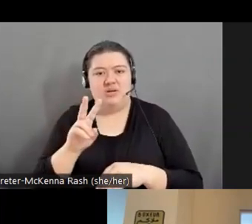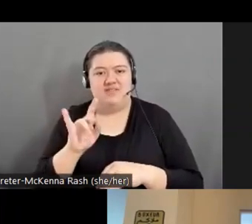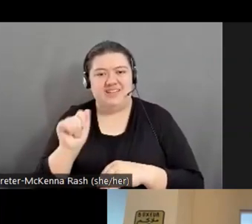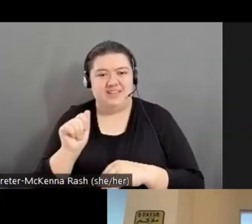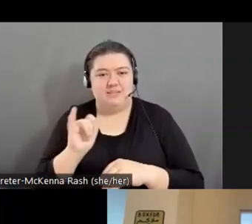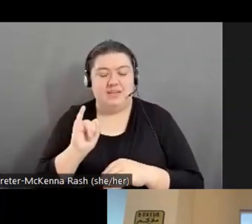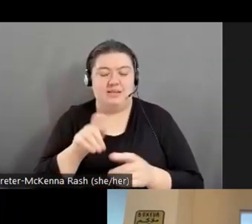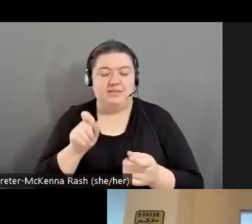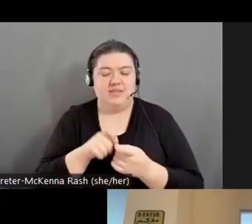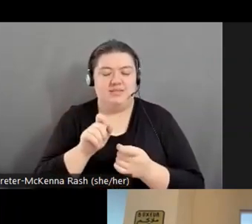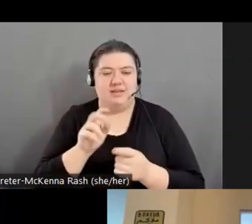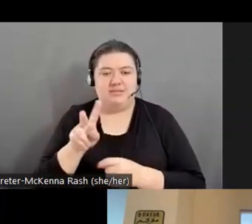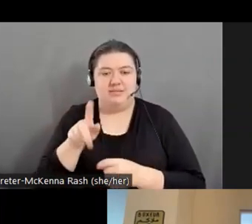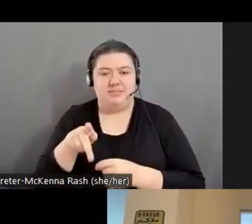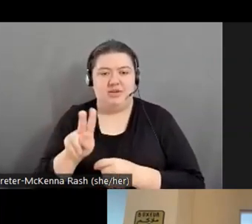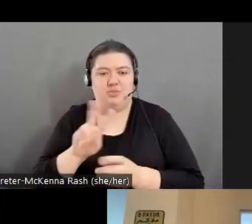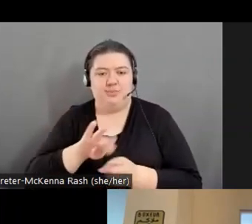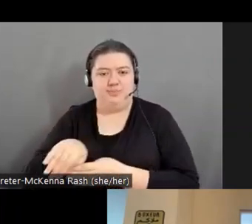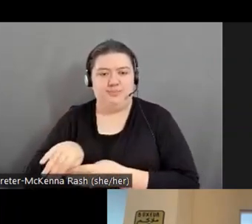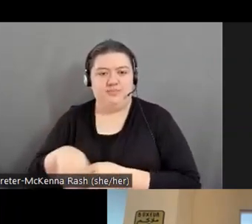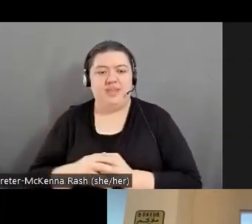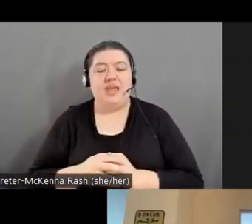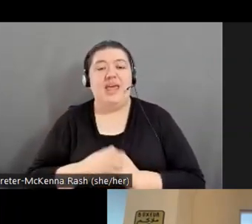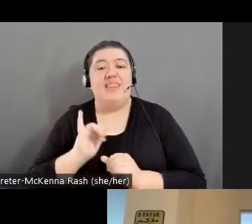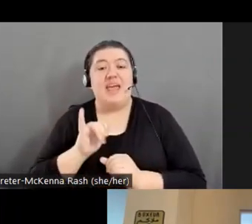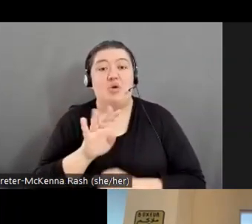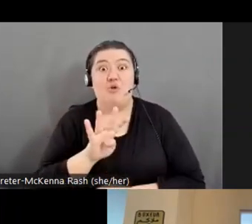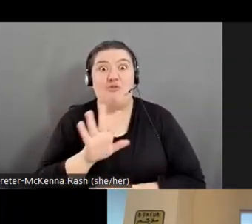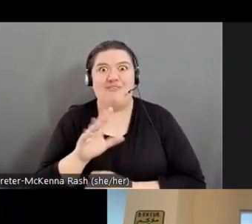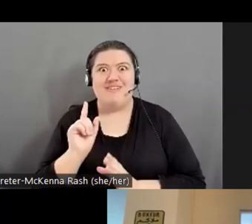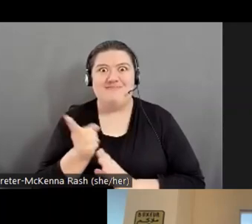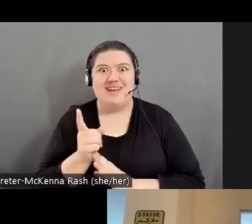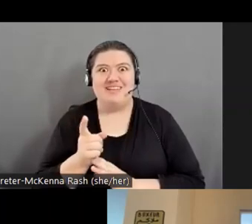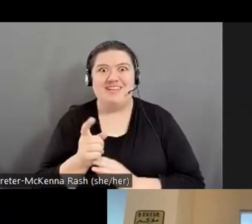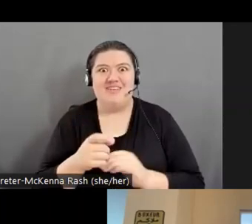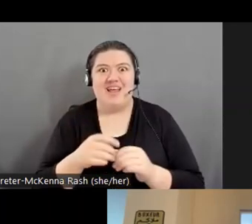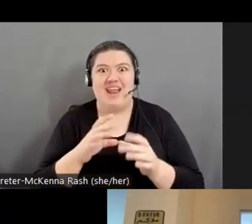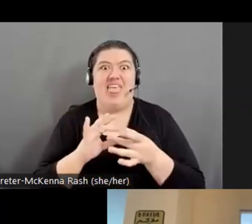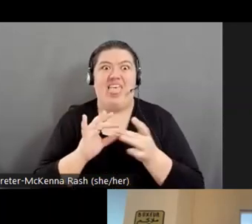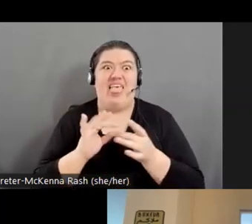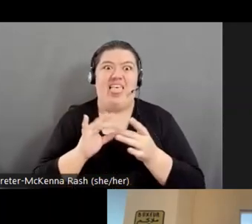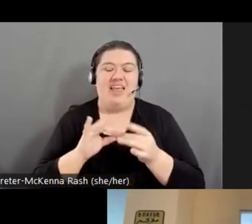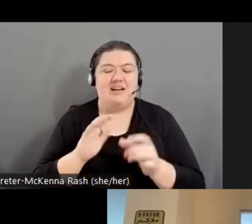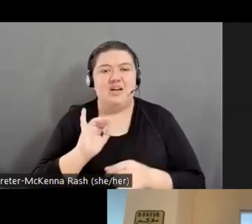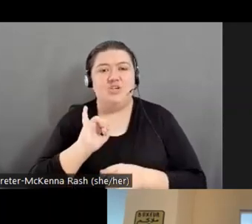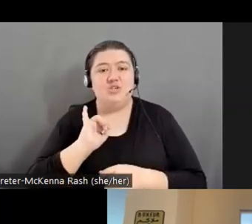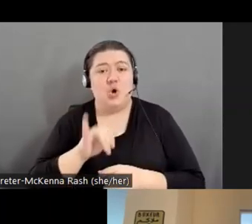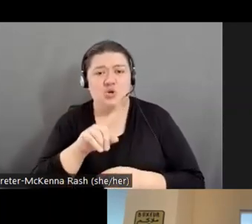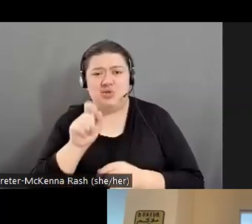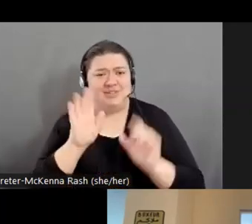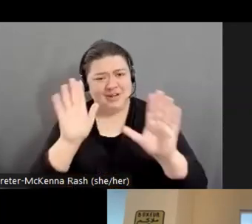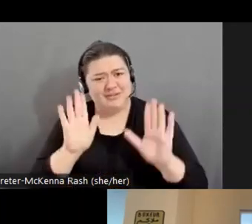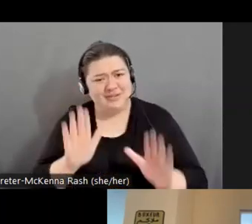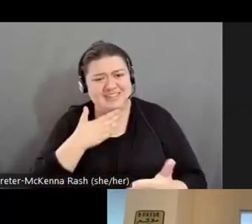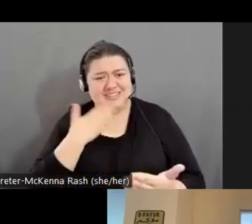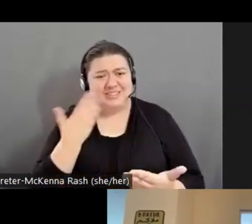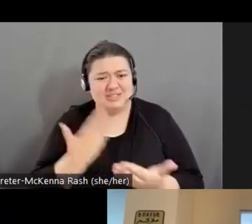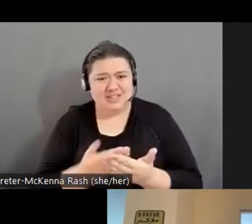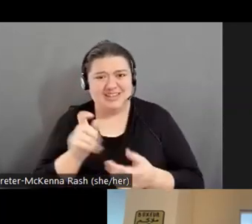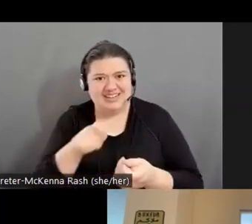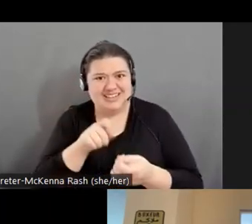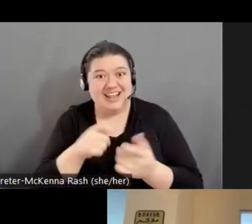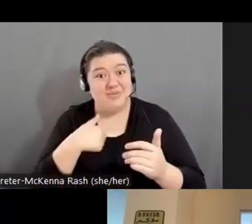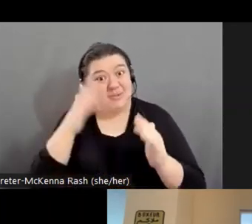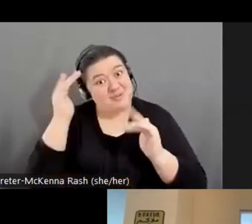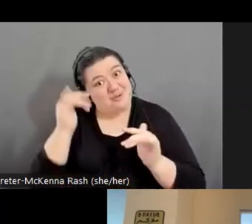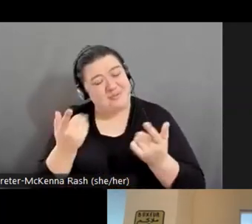specifically. Okay, that was 45 minutes of ranting. Your questions are amazing, you guys. This is really good. It was exactly what I was